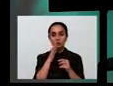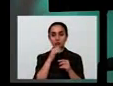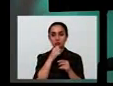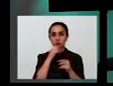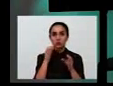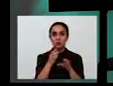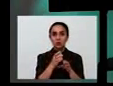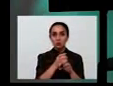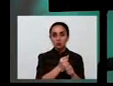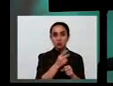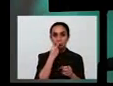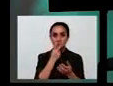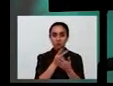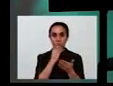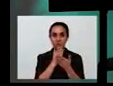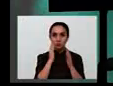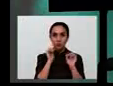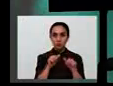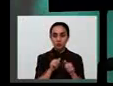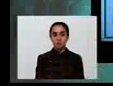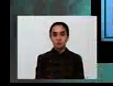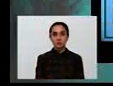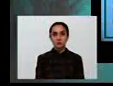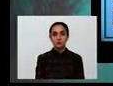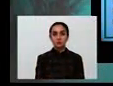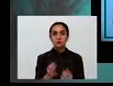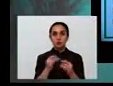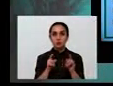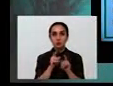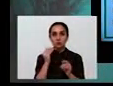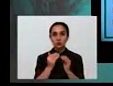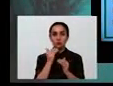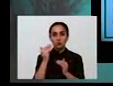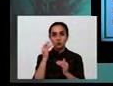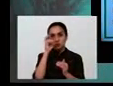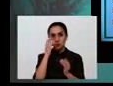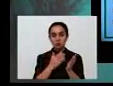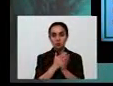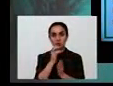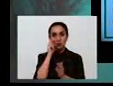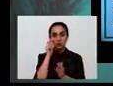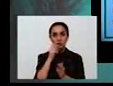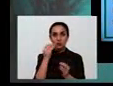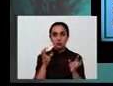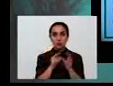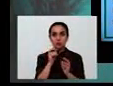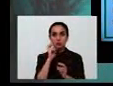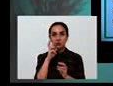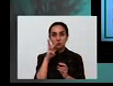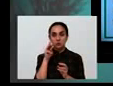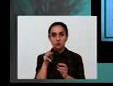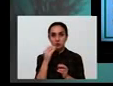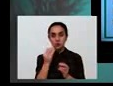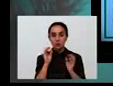kamayib borayotganligini kuzatishimiz mumkin ekan. Shuning bilan birgalikda tashqi siyosatda Xitoy Birlashgan Millatlar